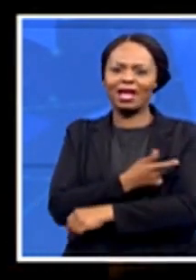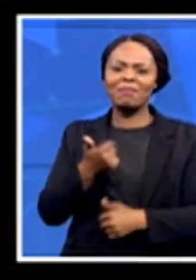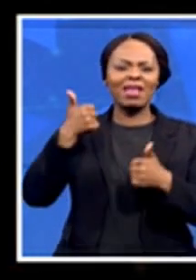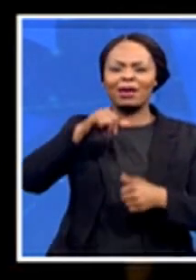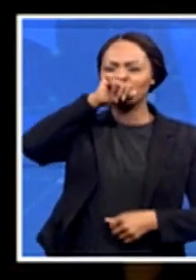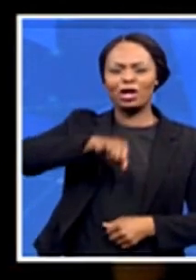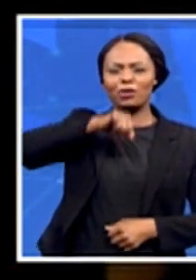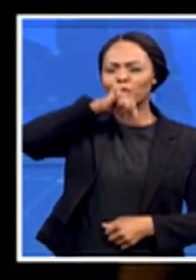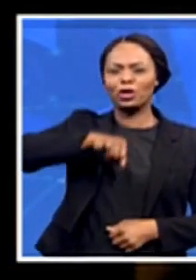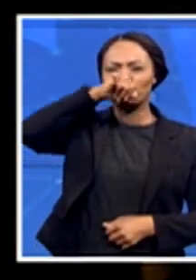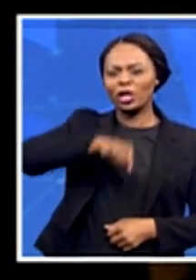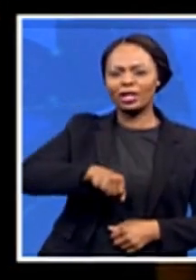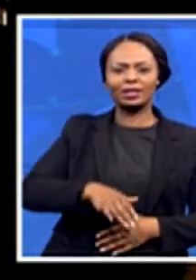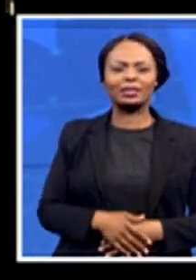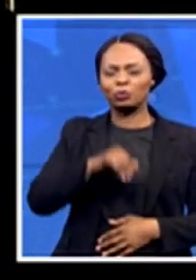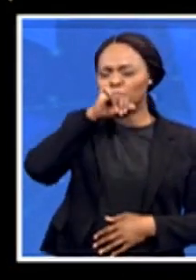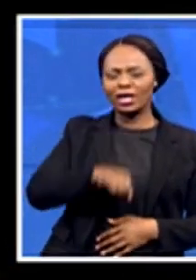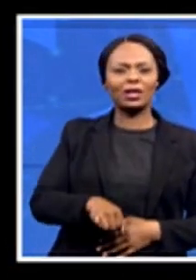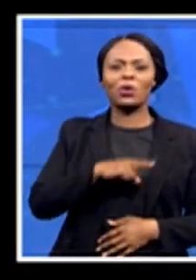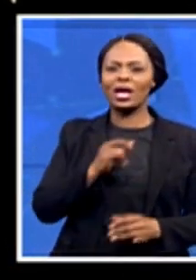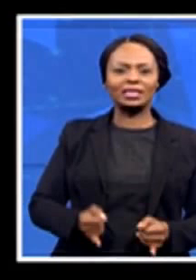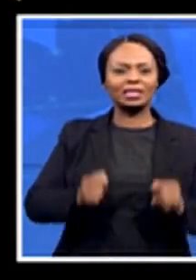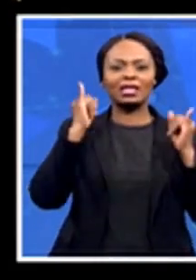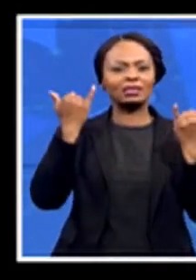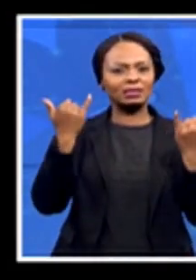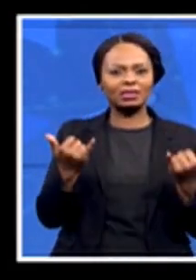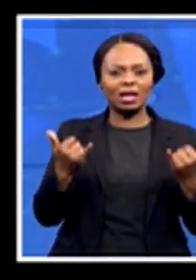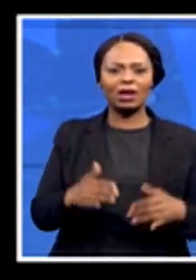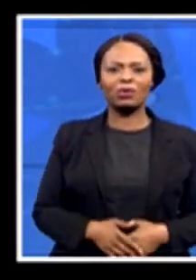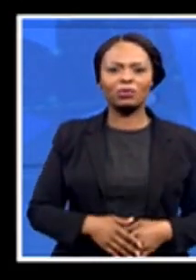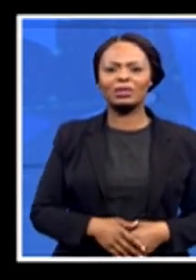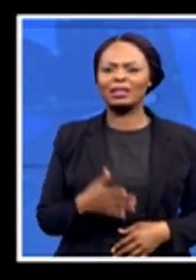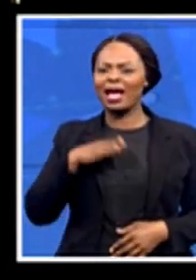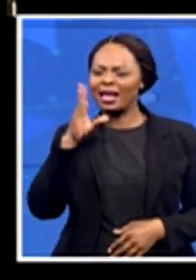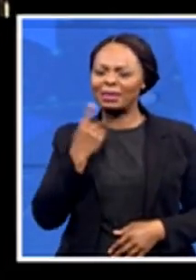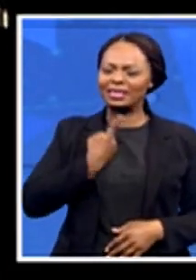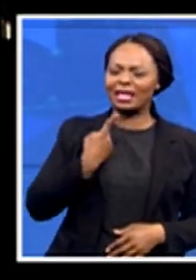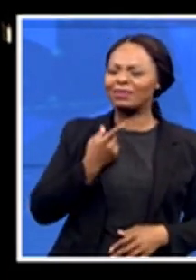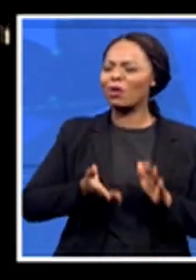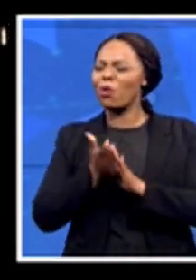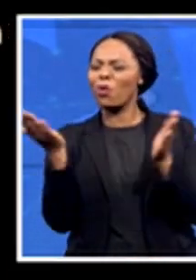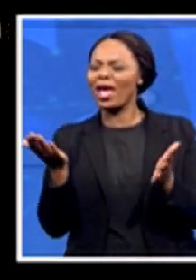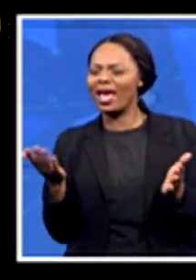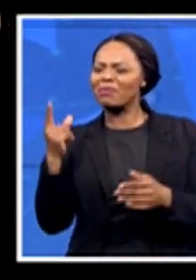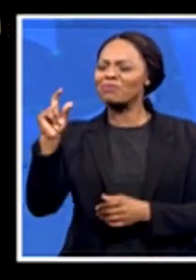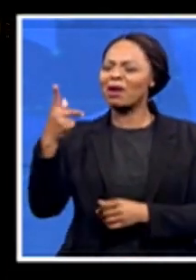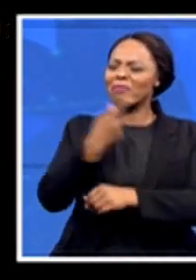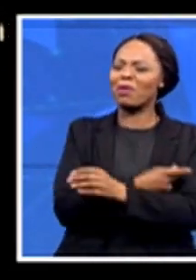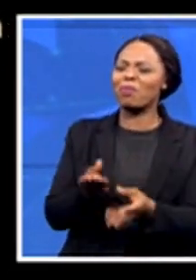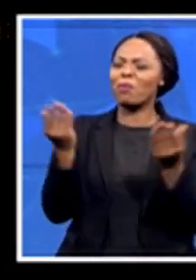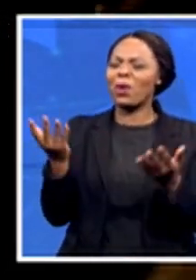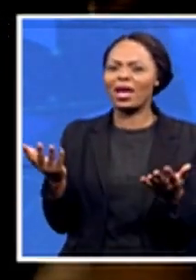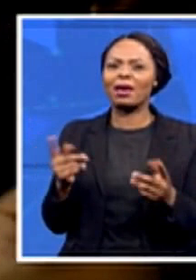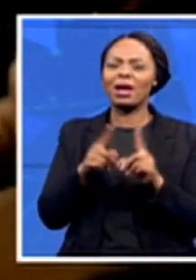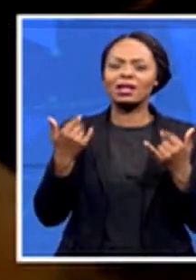been like stalling PPE. So now that it just came to me, like I'm doing everything at once, I think it's very convenient. I love